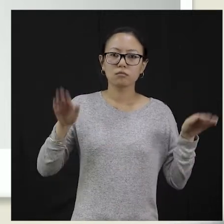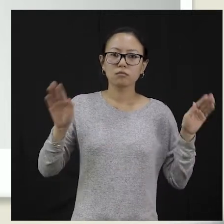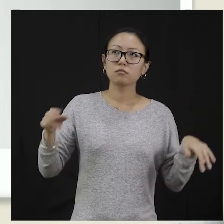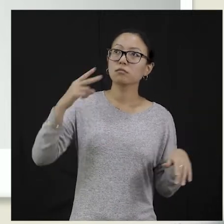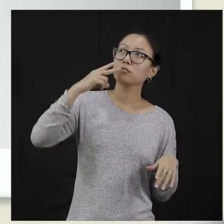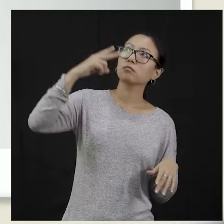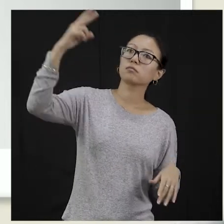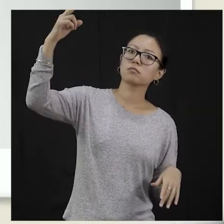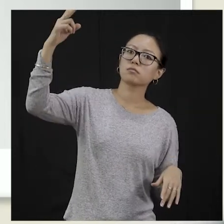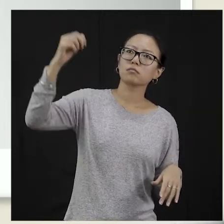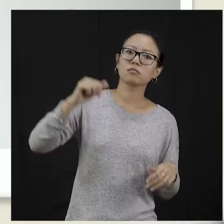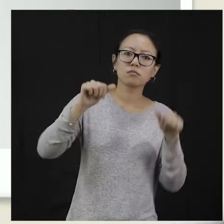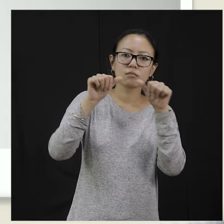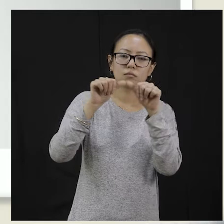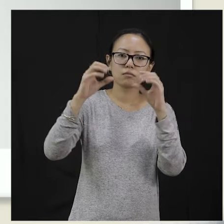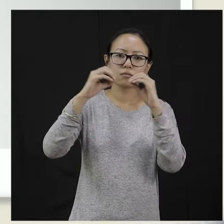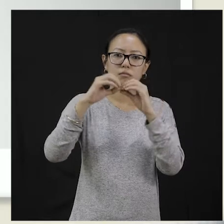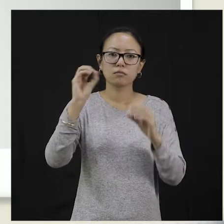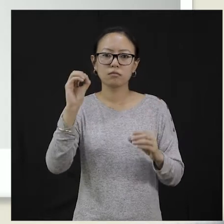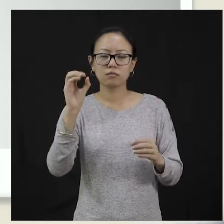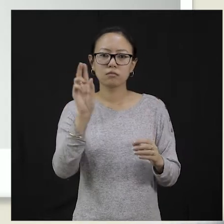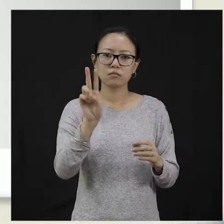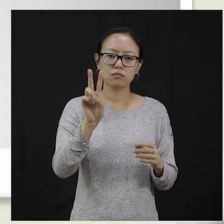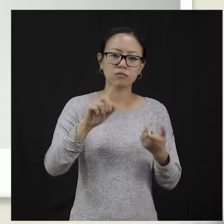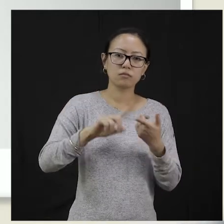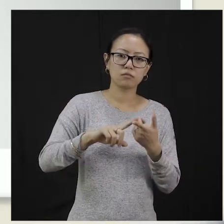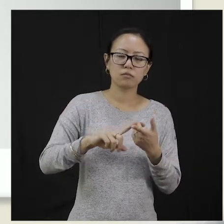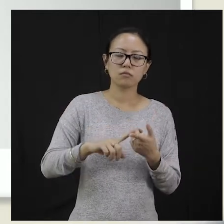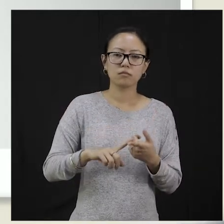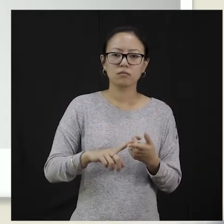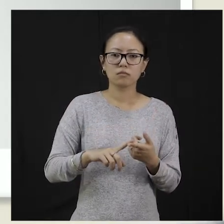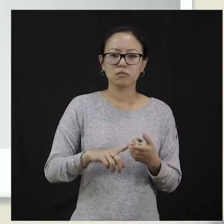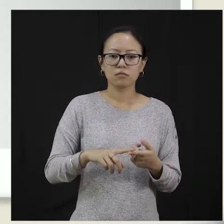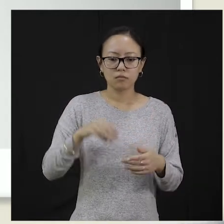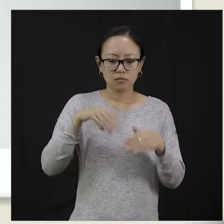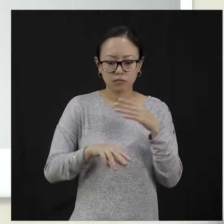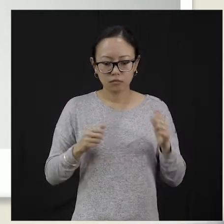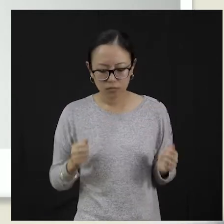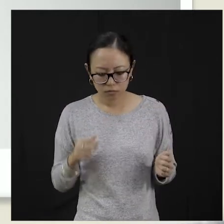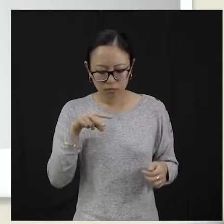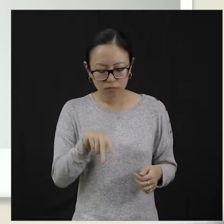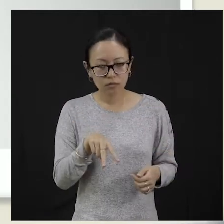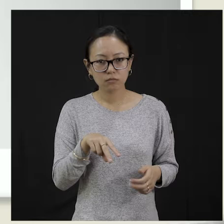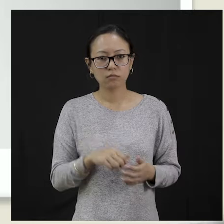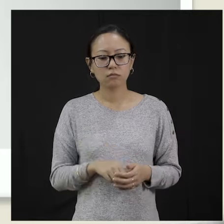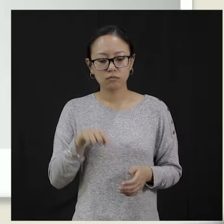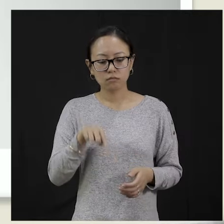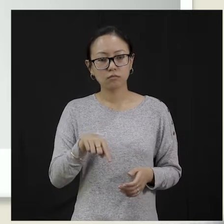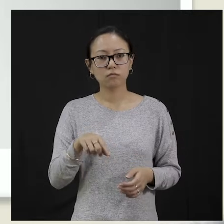can saw birds above them and they can saw ants below them. Above,